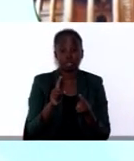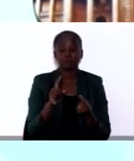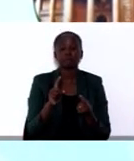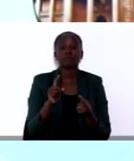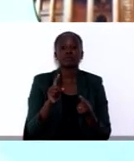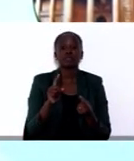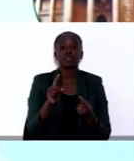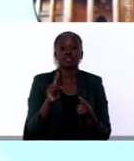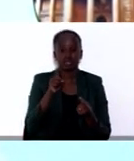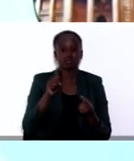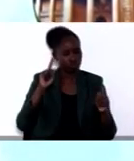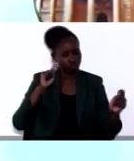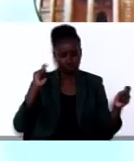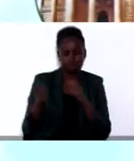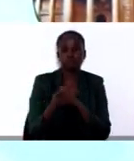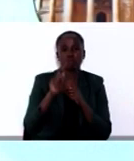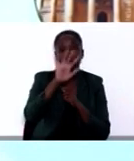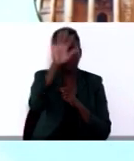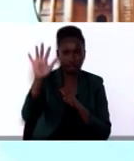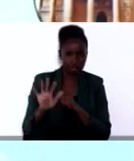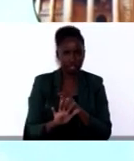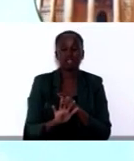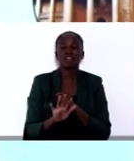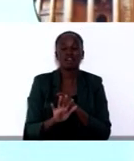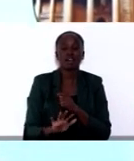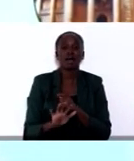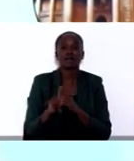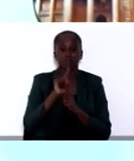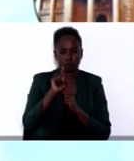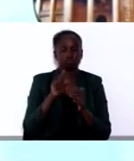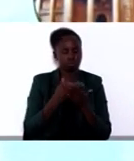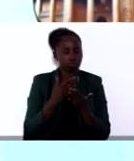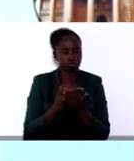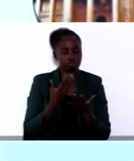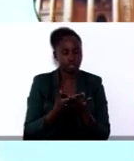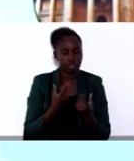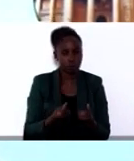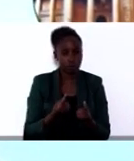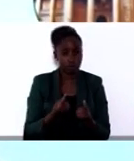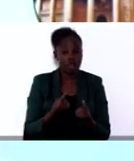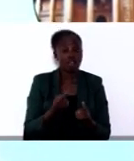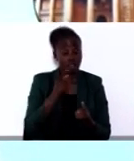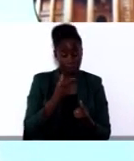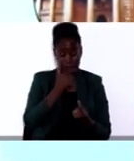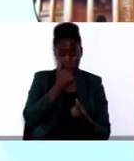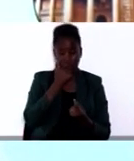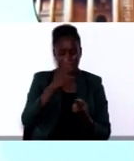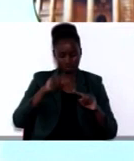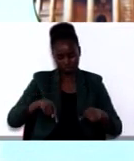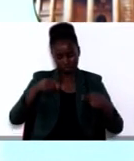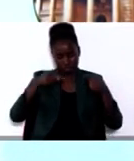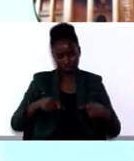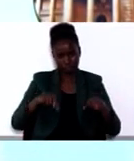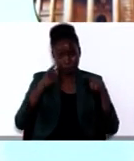indeed a game changer that makes the African century possible. As President Ramaphosa argues,